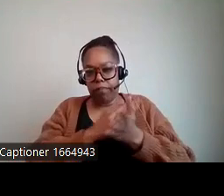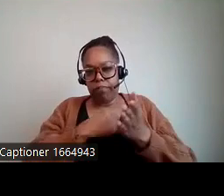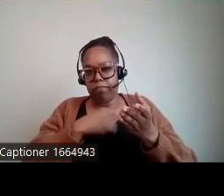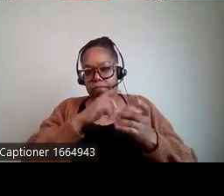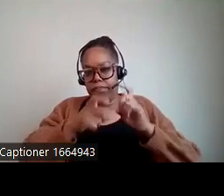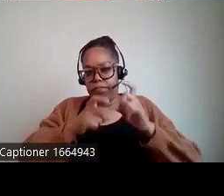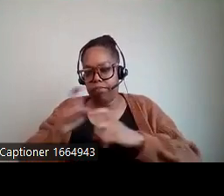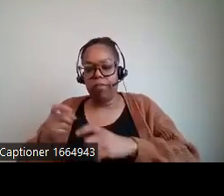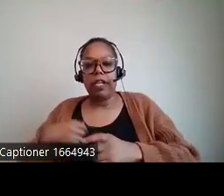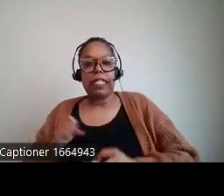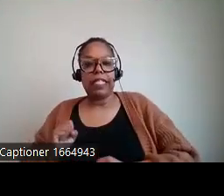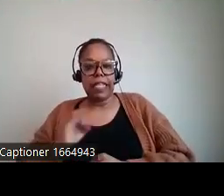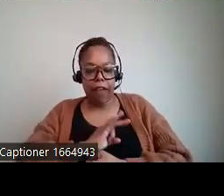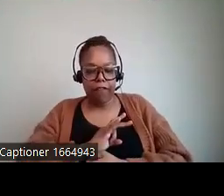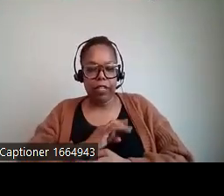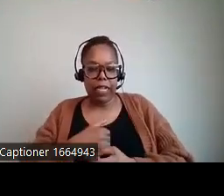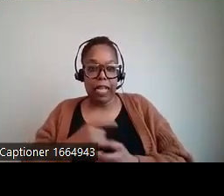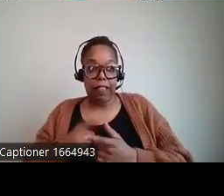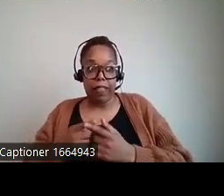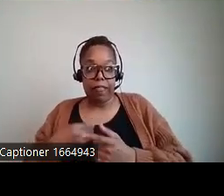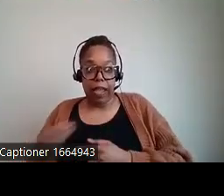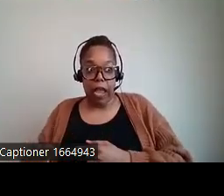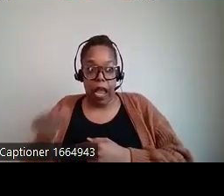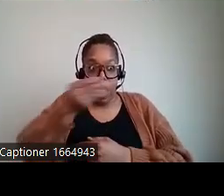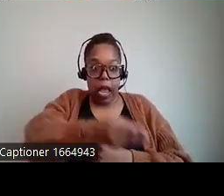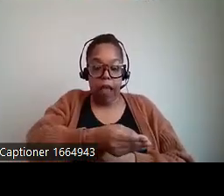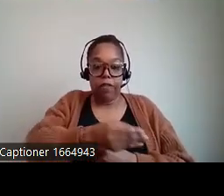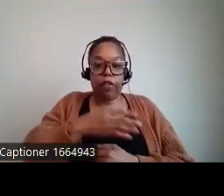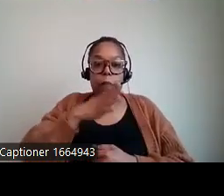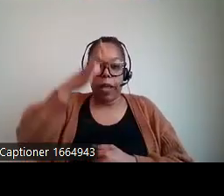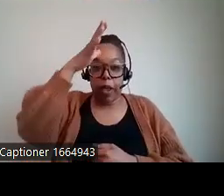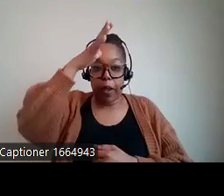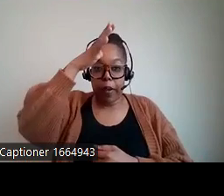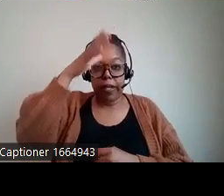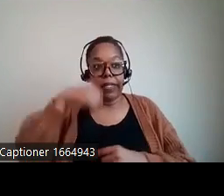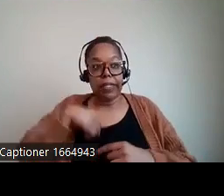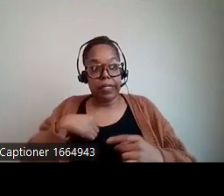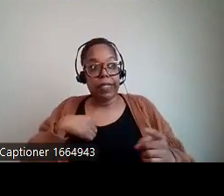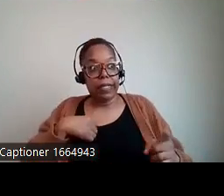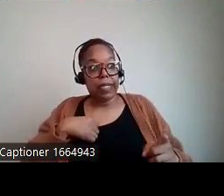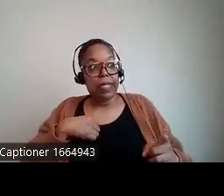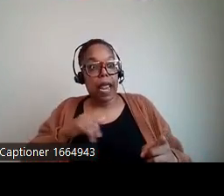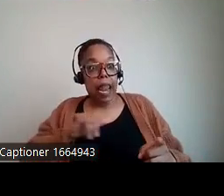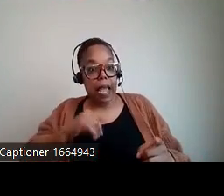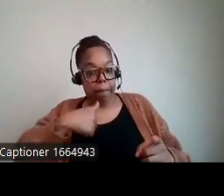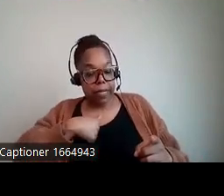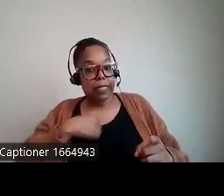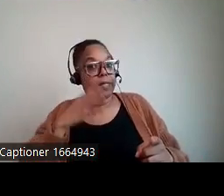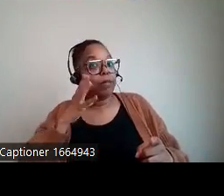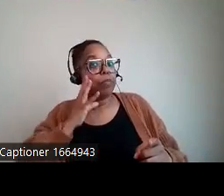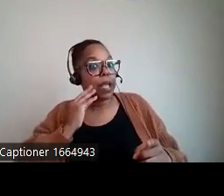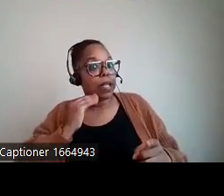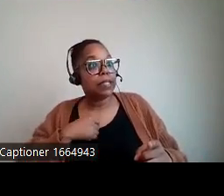handing them out as appropriate to the parents. And what we found is the parents, like I did with the vaccine